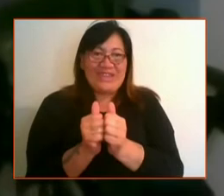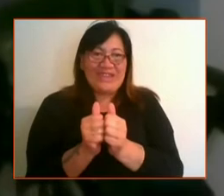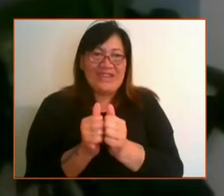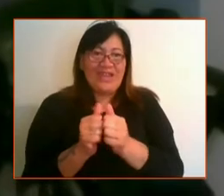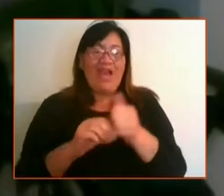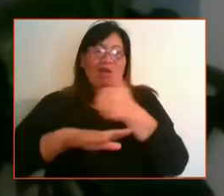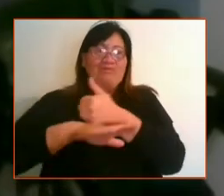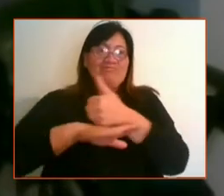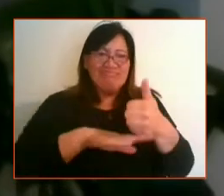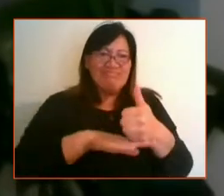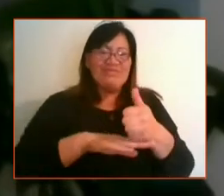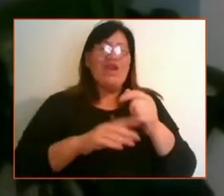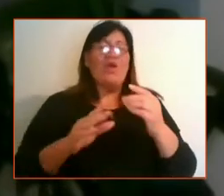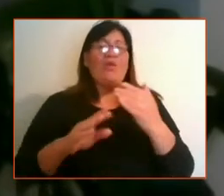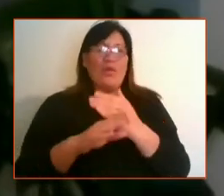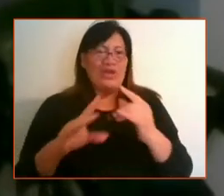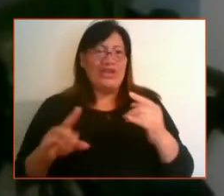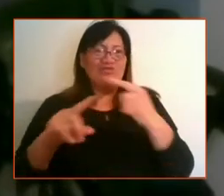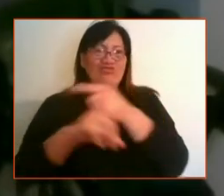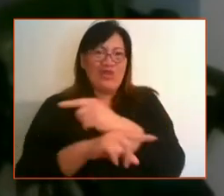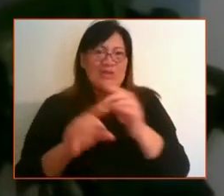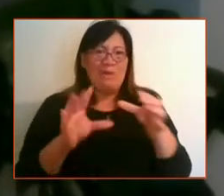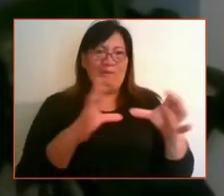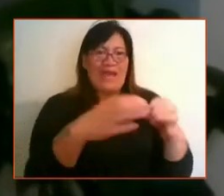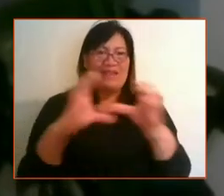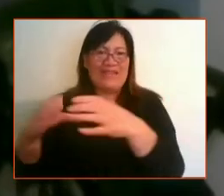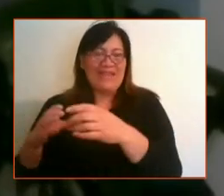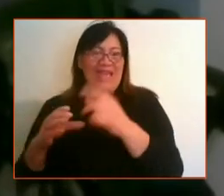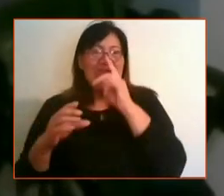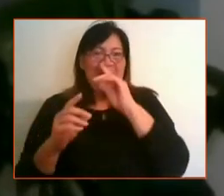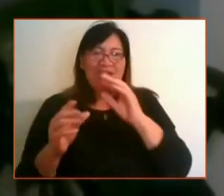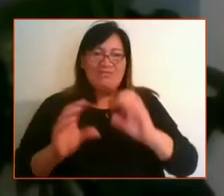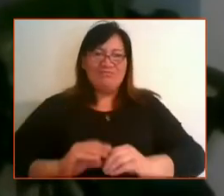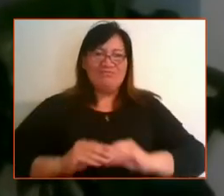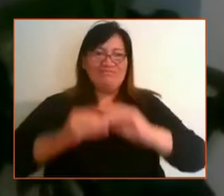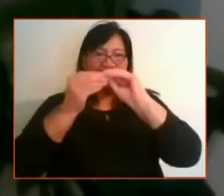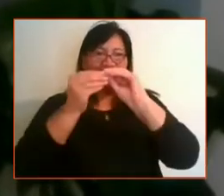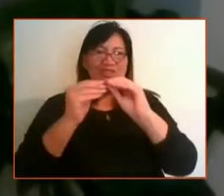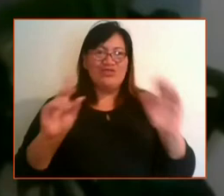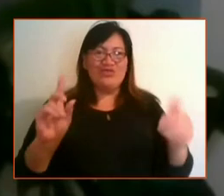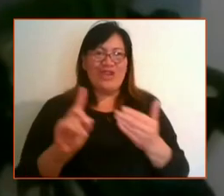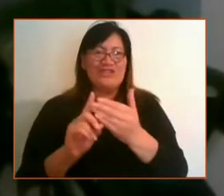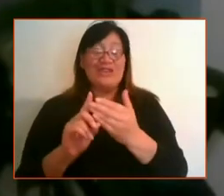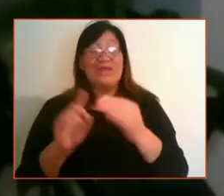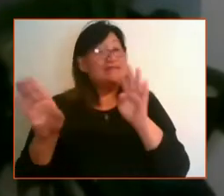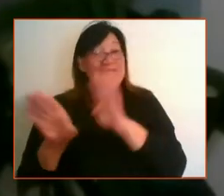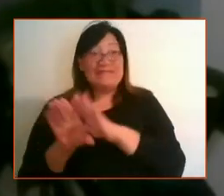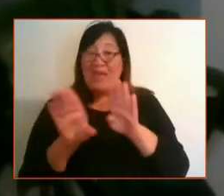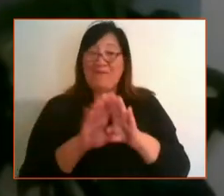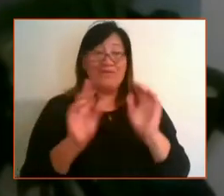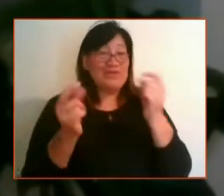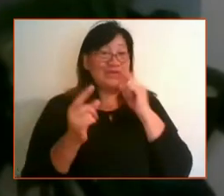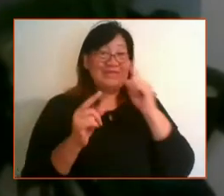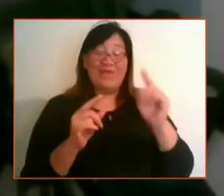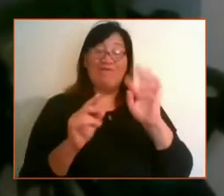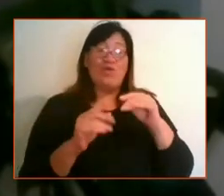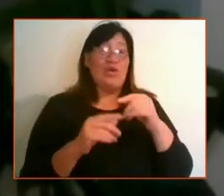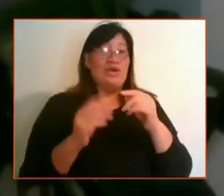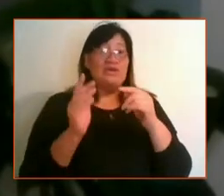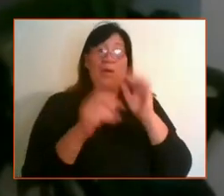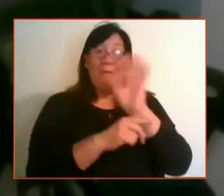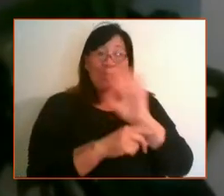kaupapa of cross-party work to establish a strategy in the same way that we have seen strategies established for the screen sector.